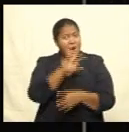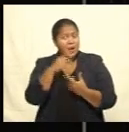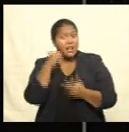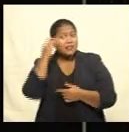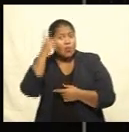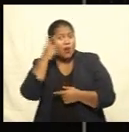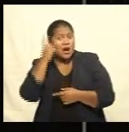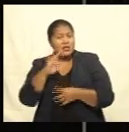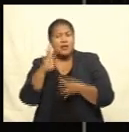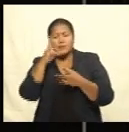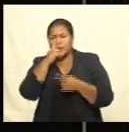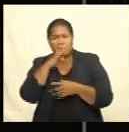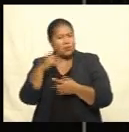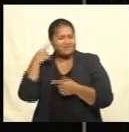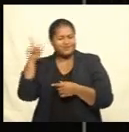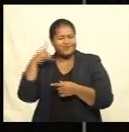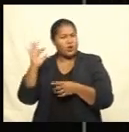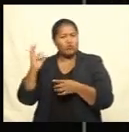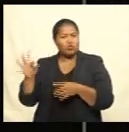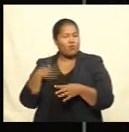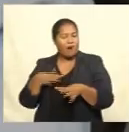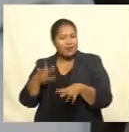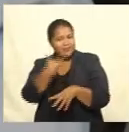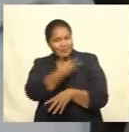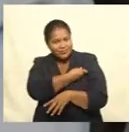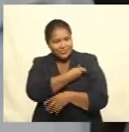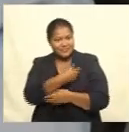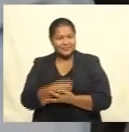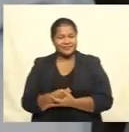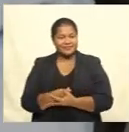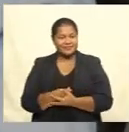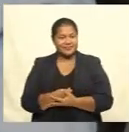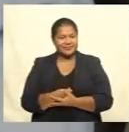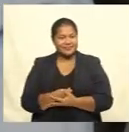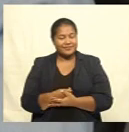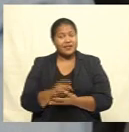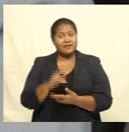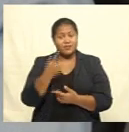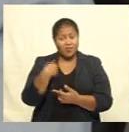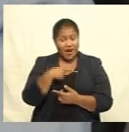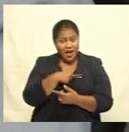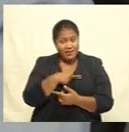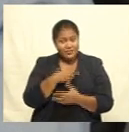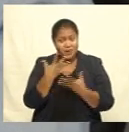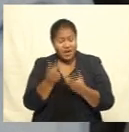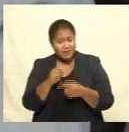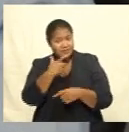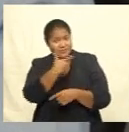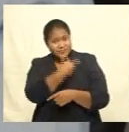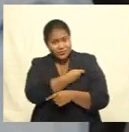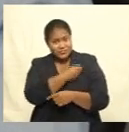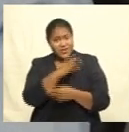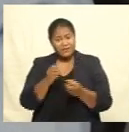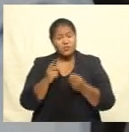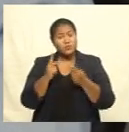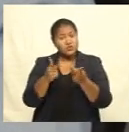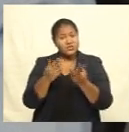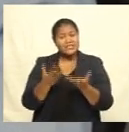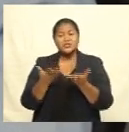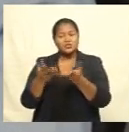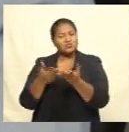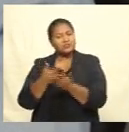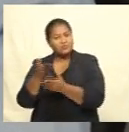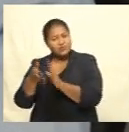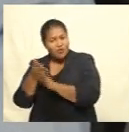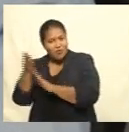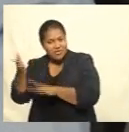still hesitant. Koroi Tandulala reports. For us to be able to have the vaccines and have the opportunity to take the vaccine and